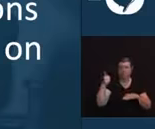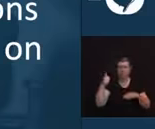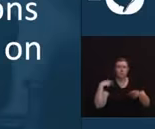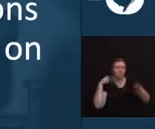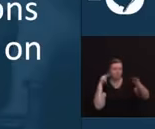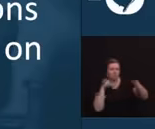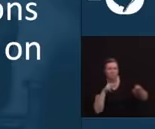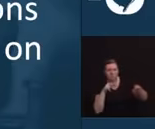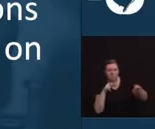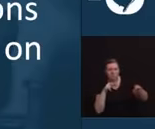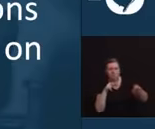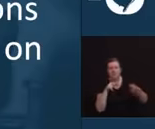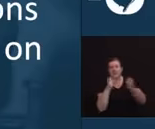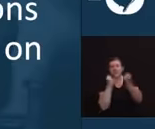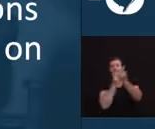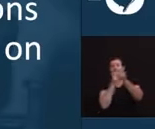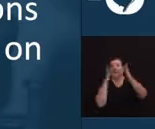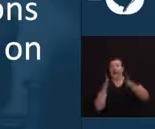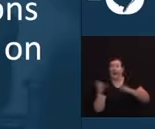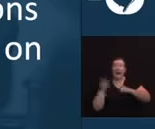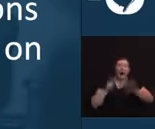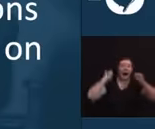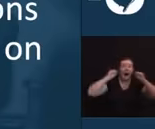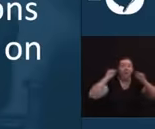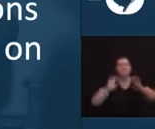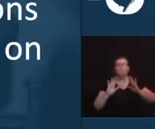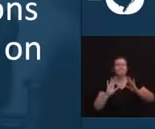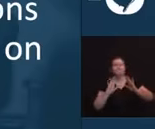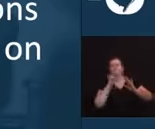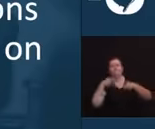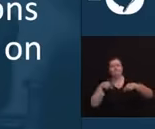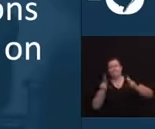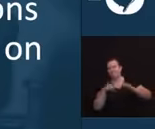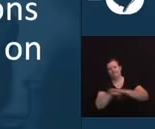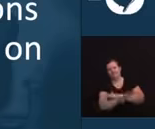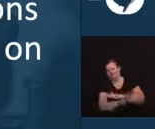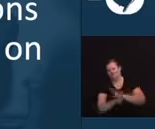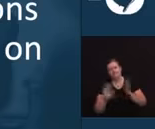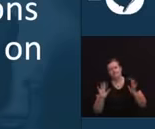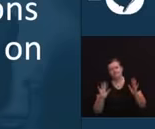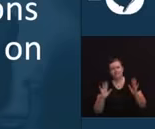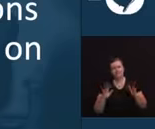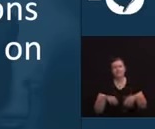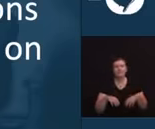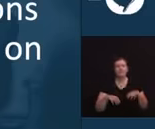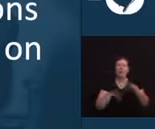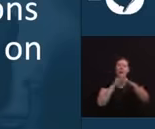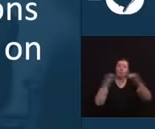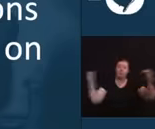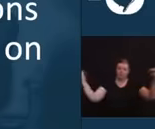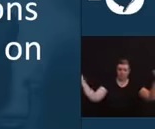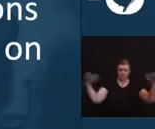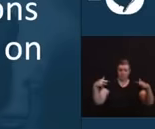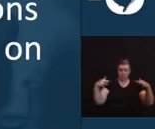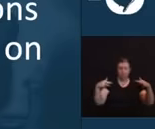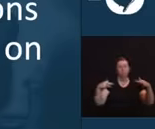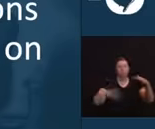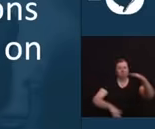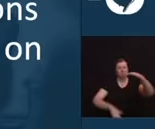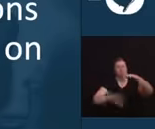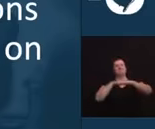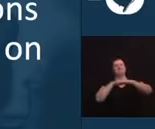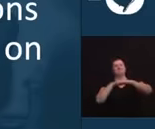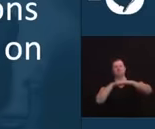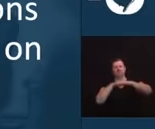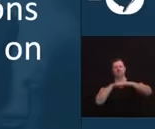permitted. Likewise, outdoor gathering limits will also be pulled back from the current 500